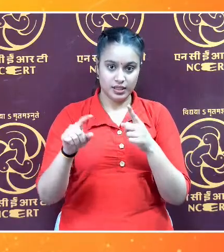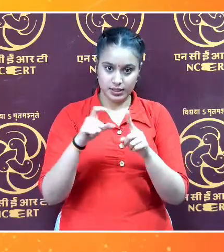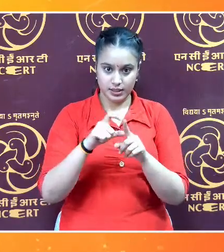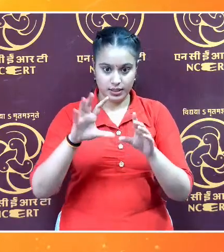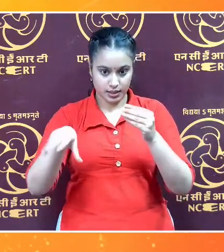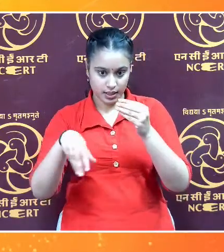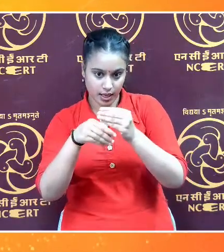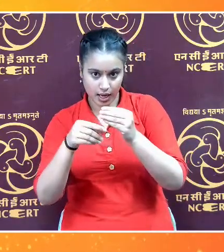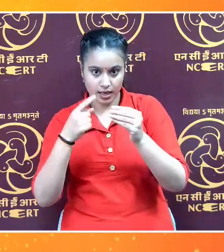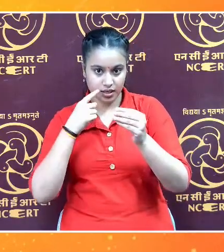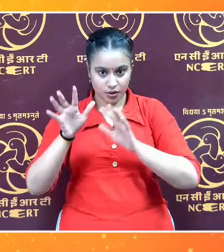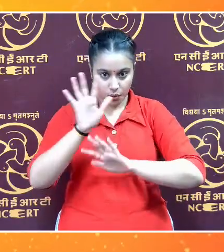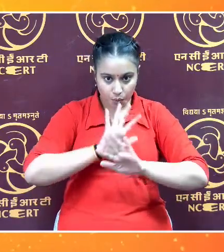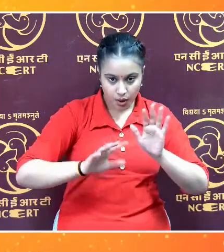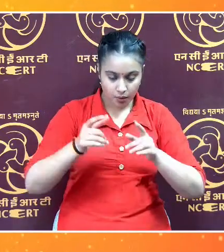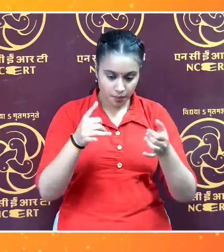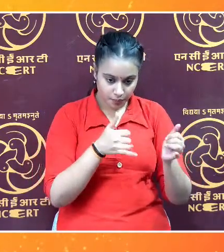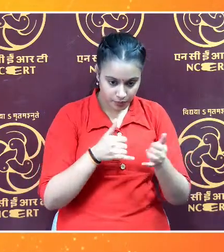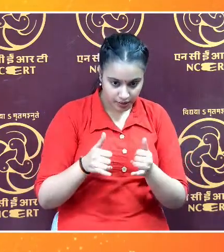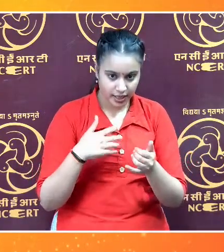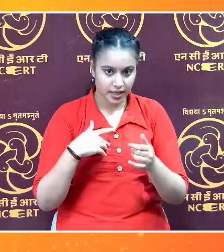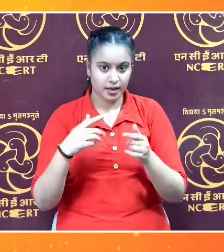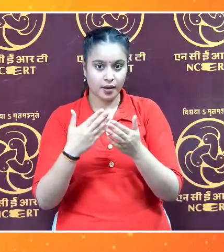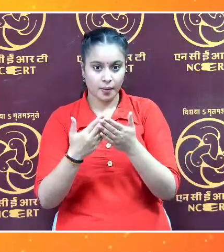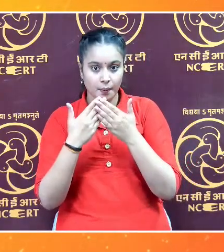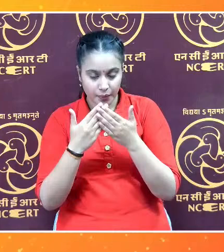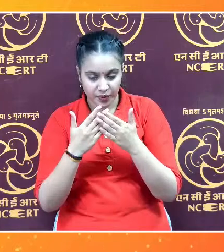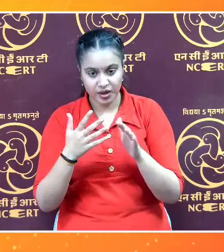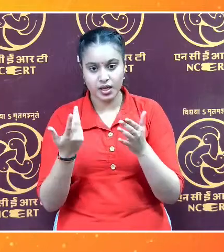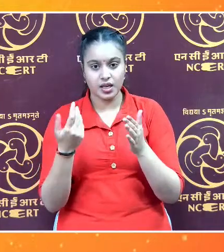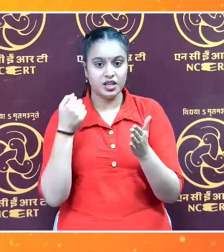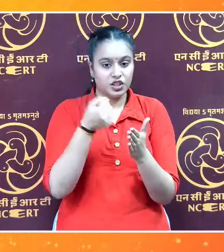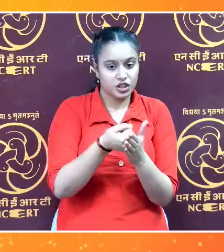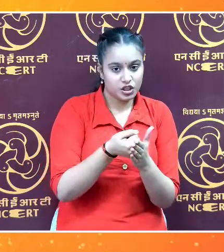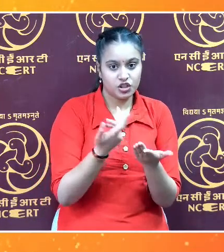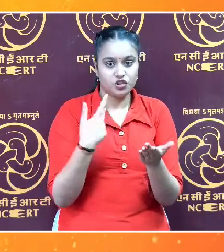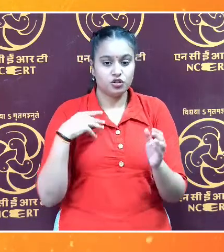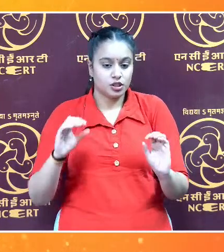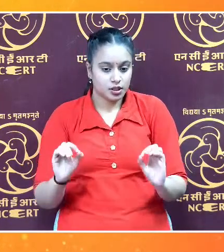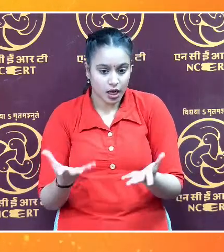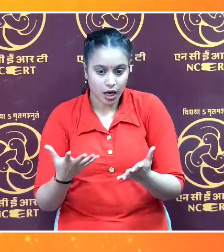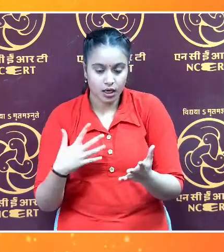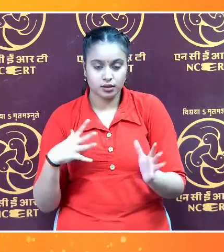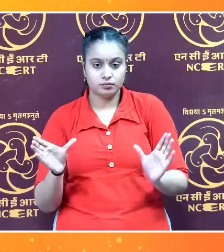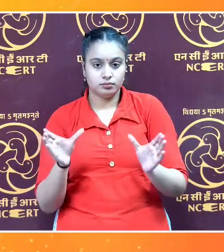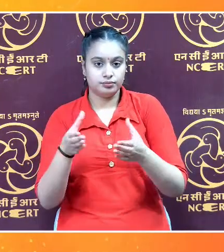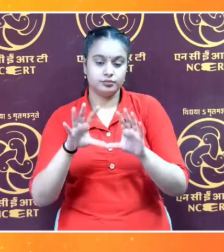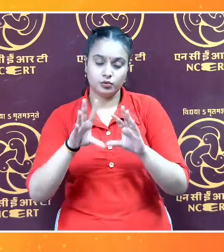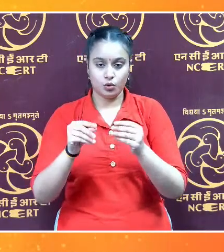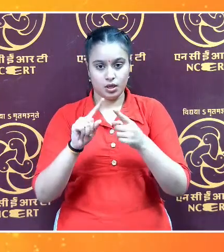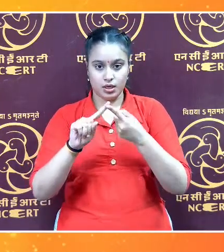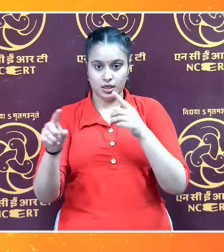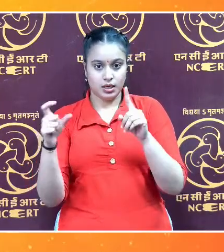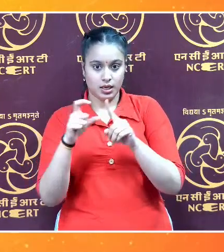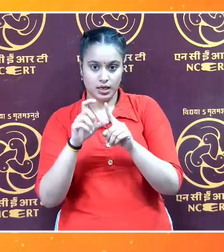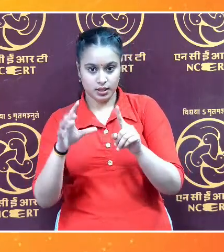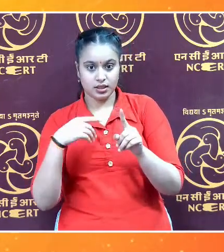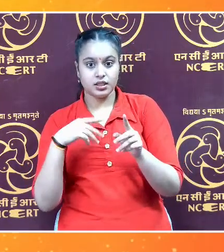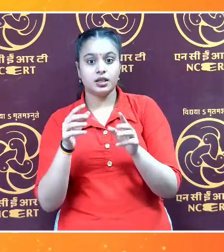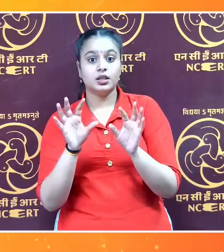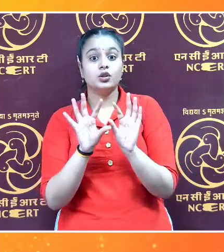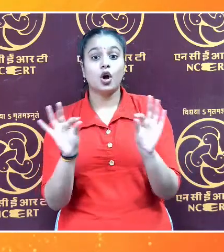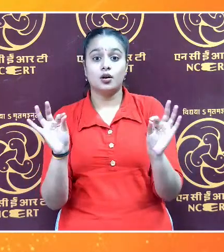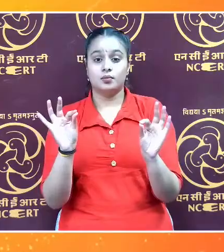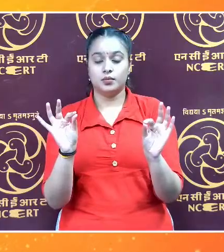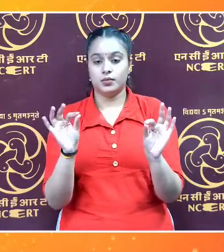to the verbs like played, prayed, washed, reached, started and gathered. So ed is right. These are called regular verbs.